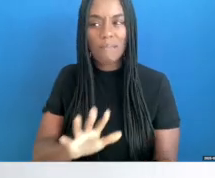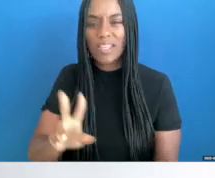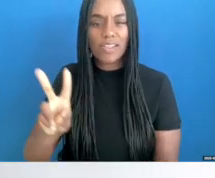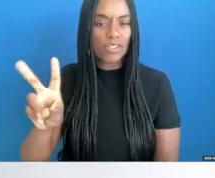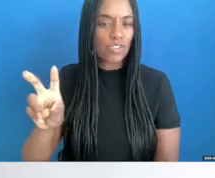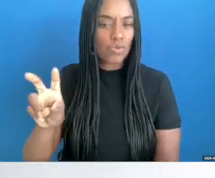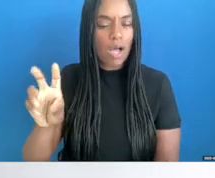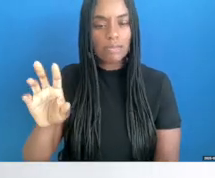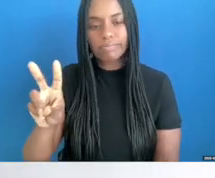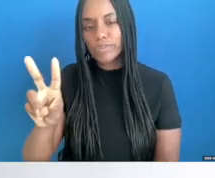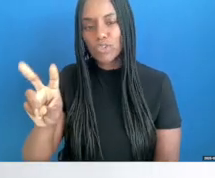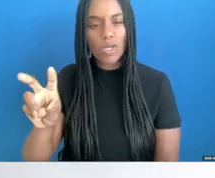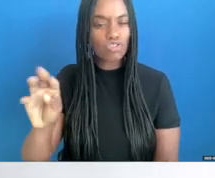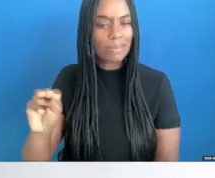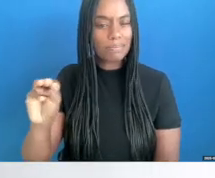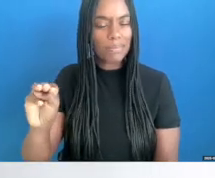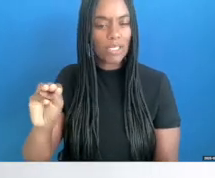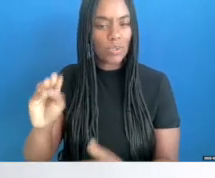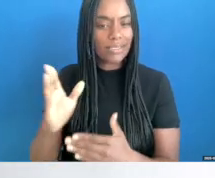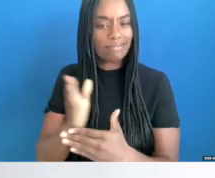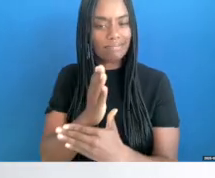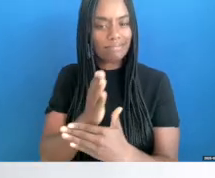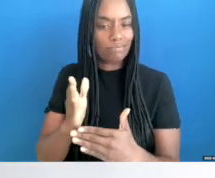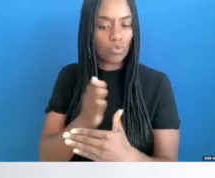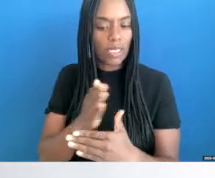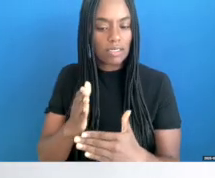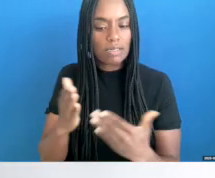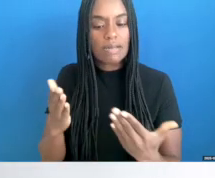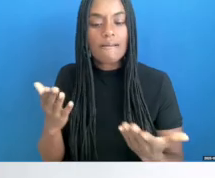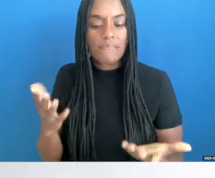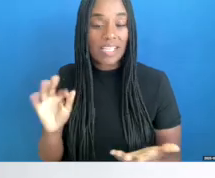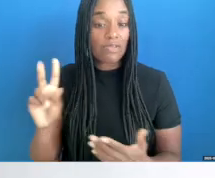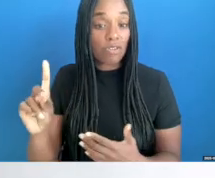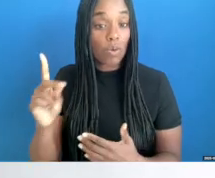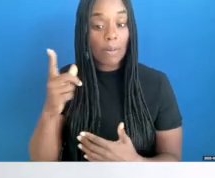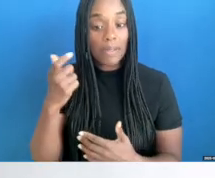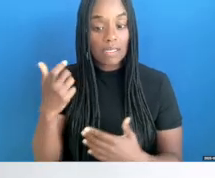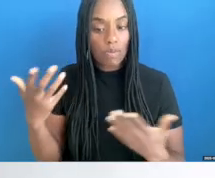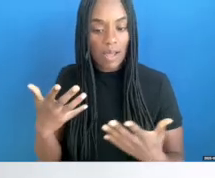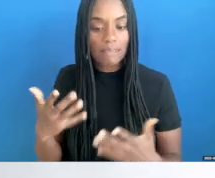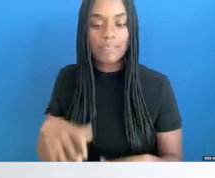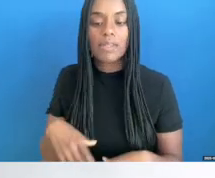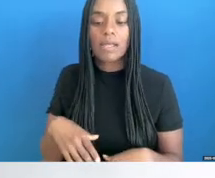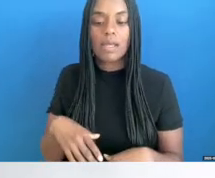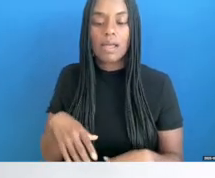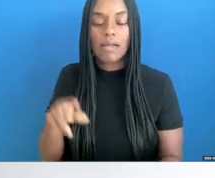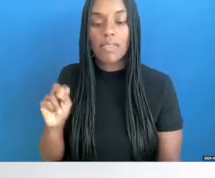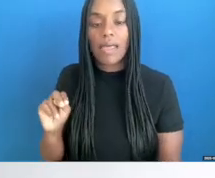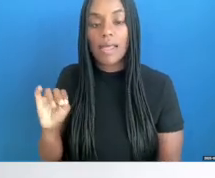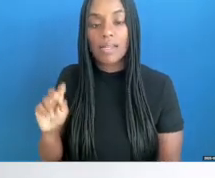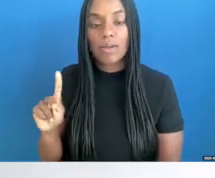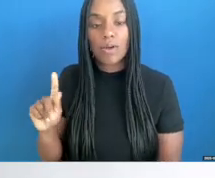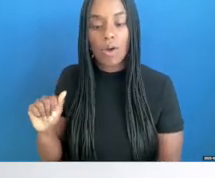million range. And that's fluid because of things we've mentioned before, things like the Nikola bankruptcy. What we've